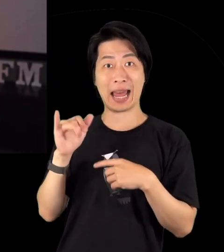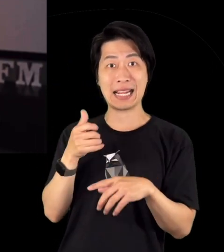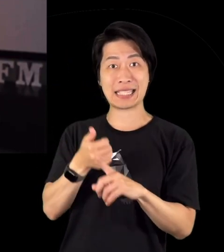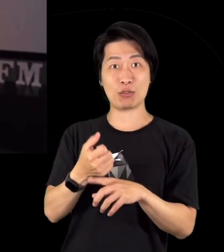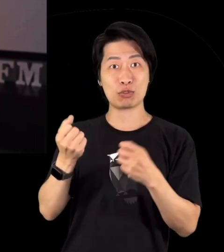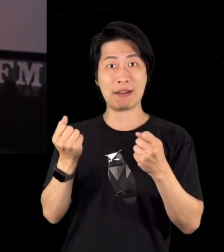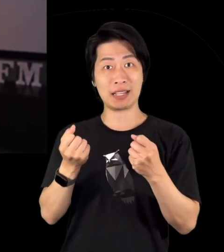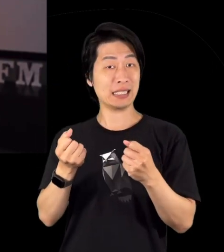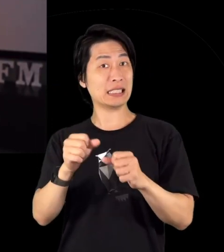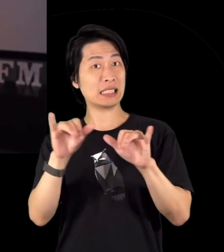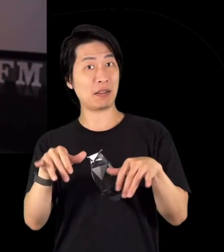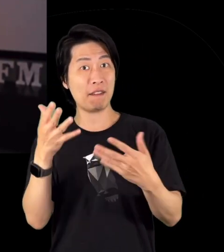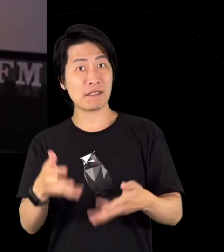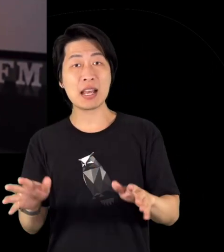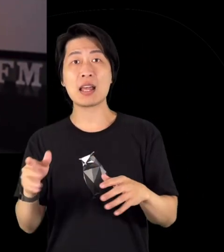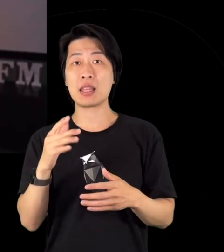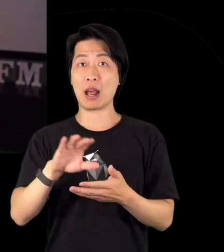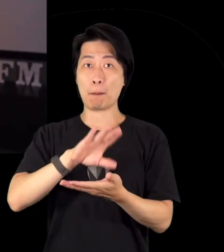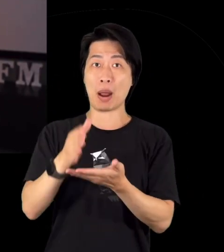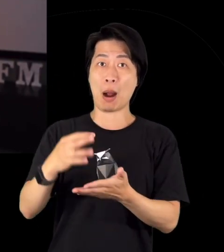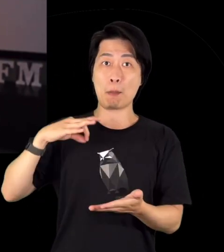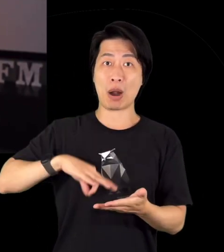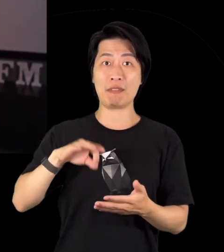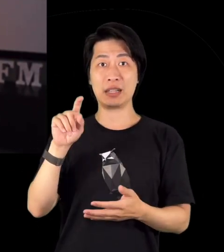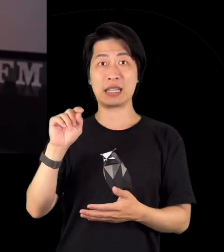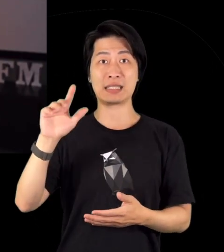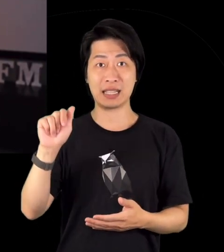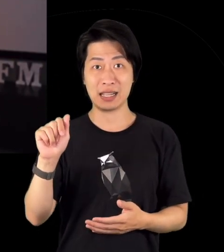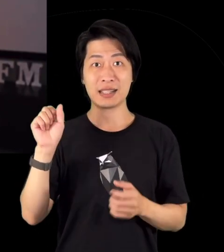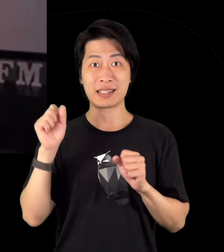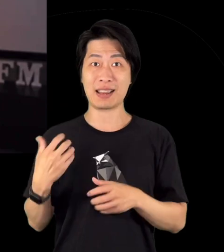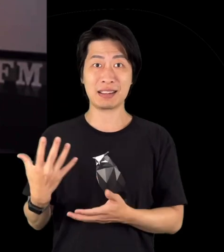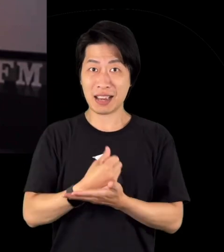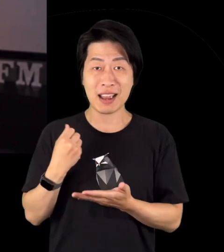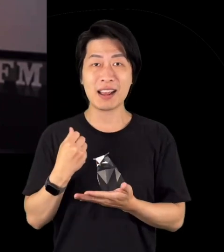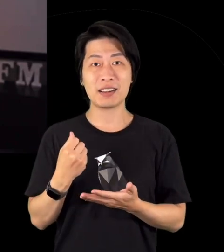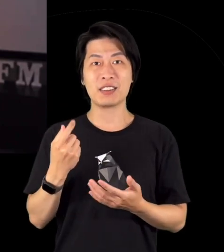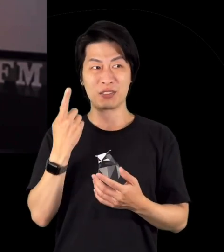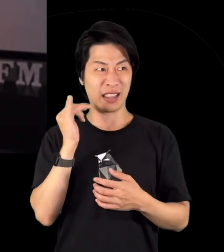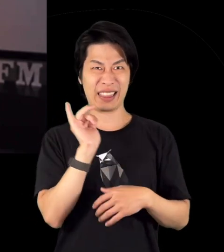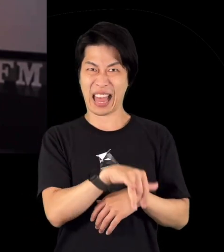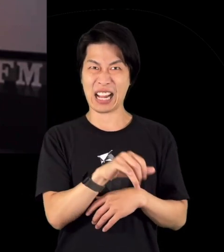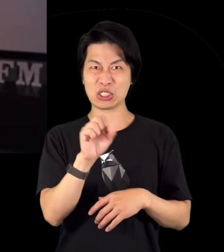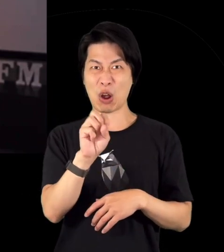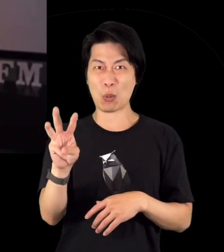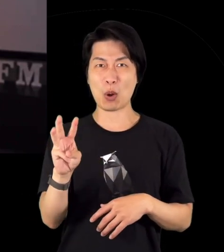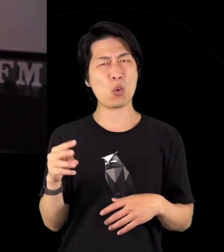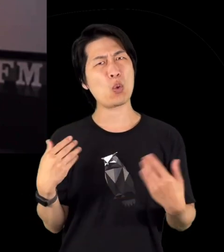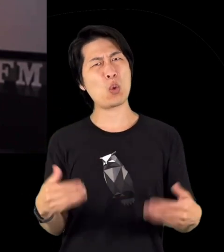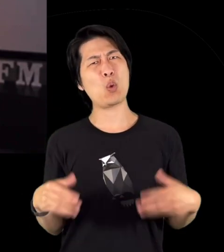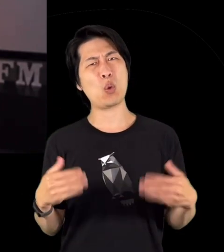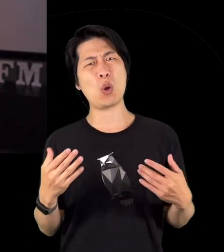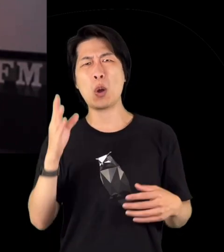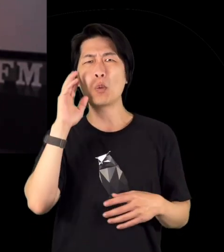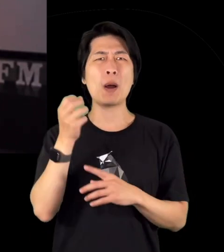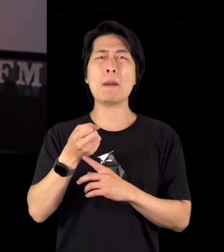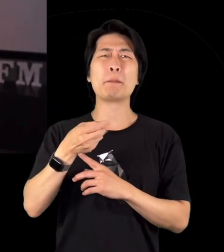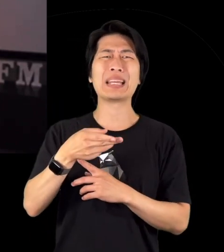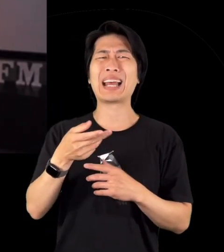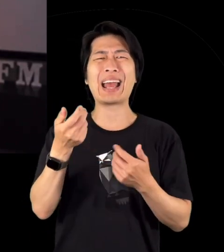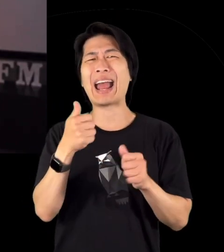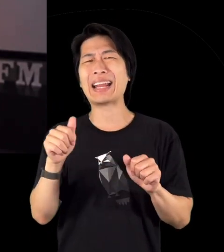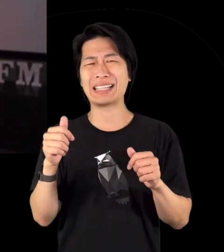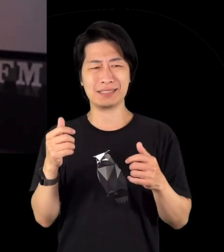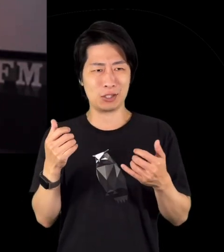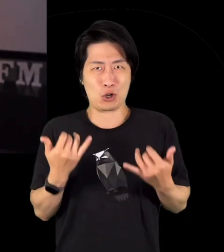is finished, the amount of profitability Tesla is going to be able to gain from having that available significantly outpaces any money